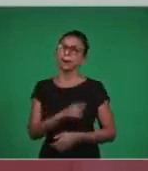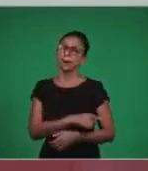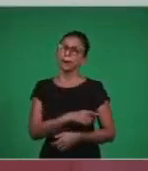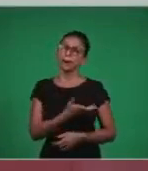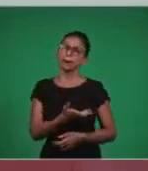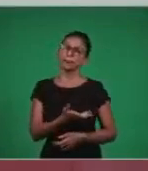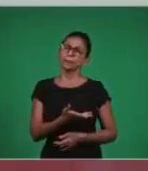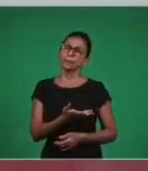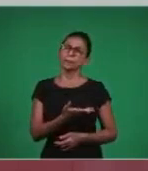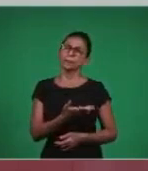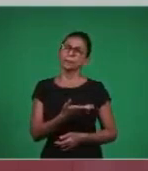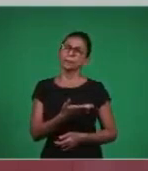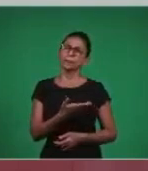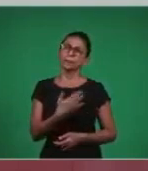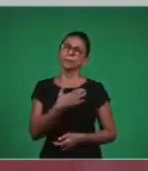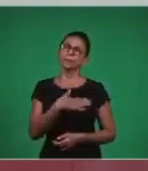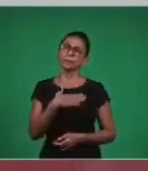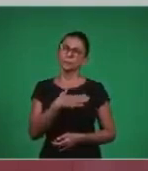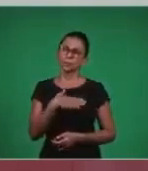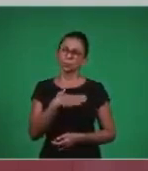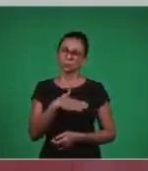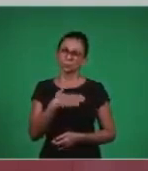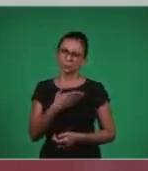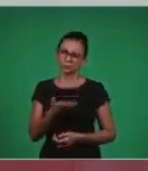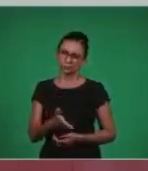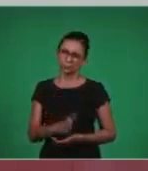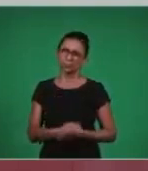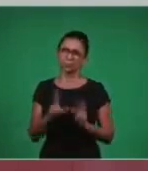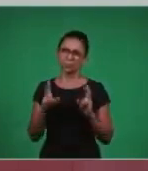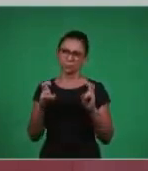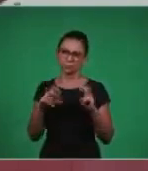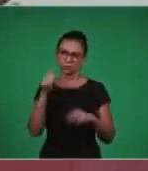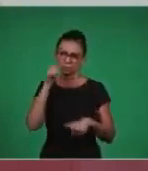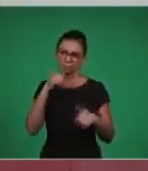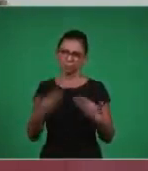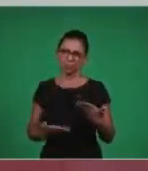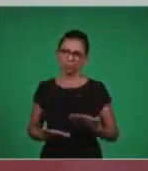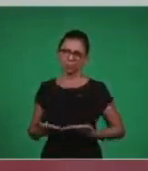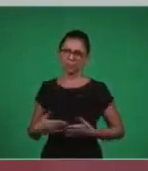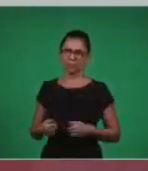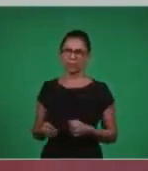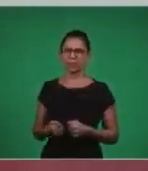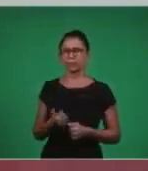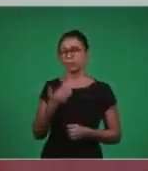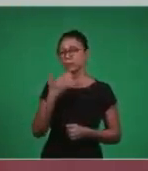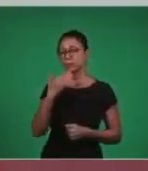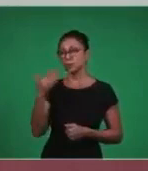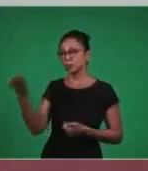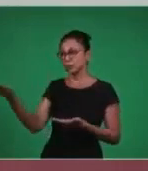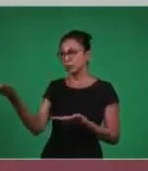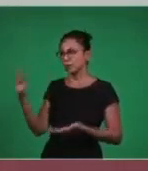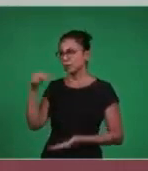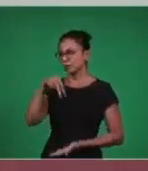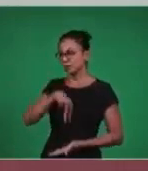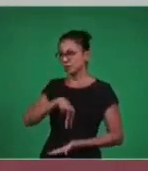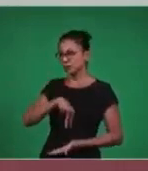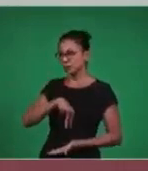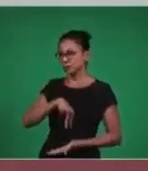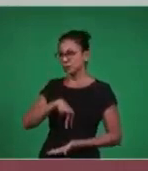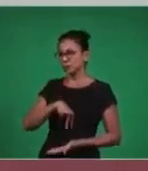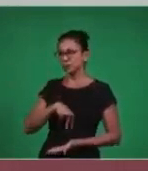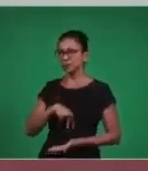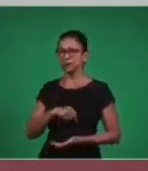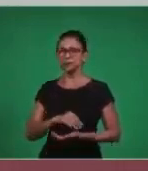He made a remark. He liked very much of what was said by the sister. I want him to speak